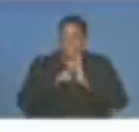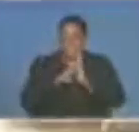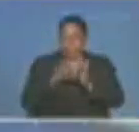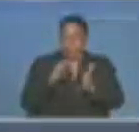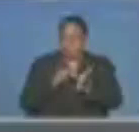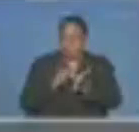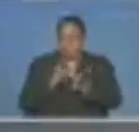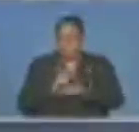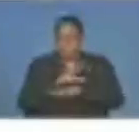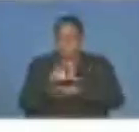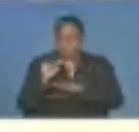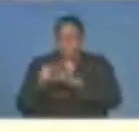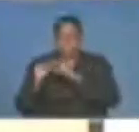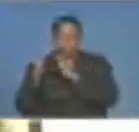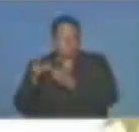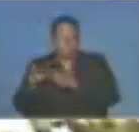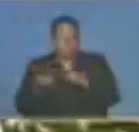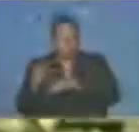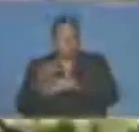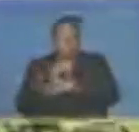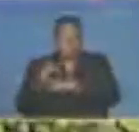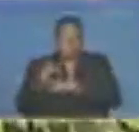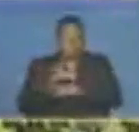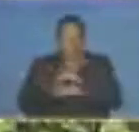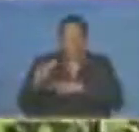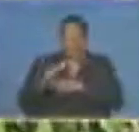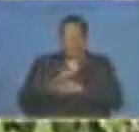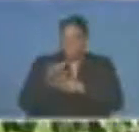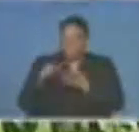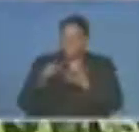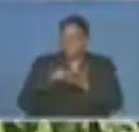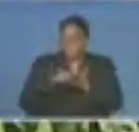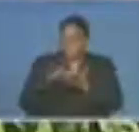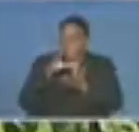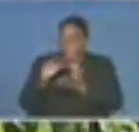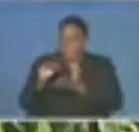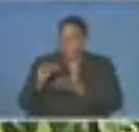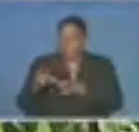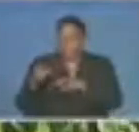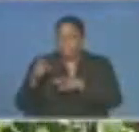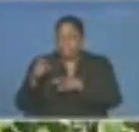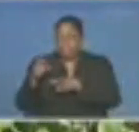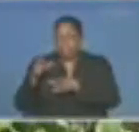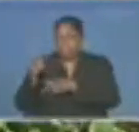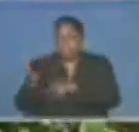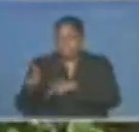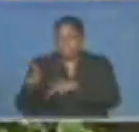Nursing Council, a body that controls the training and practice, registry, and enrollment of nurses.